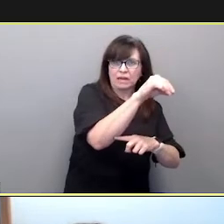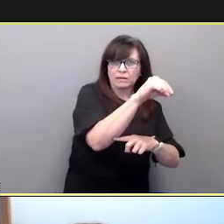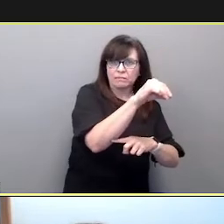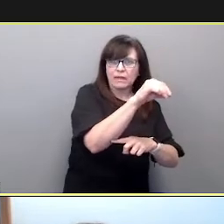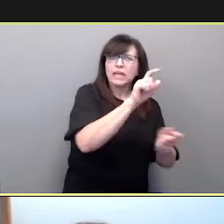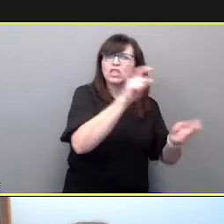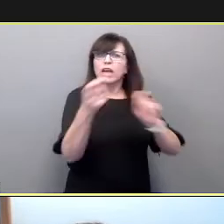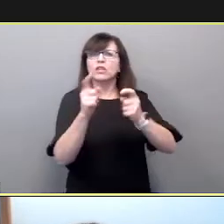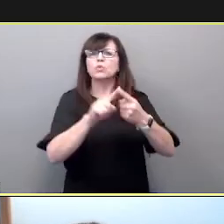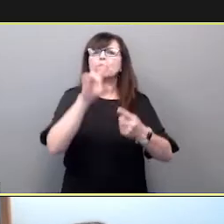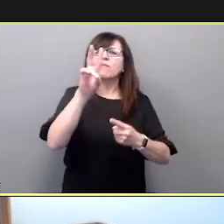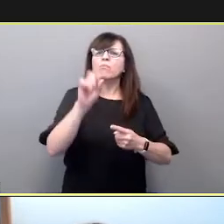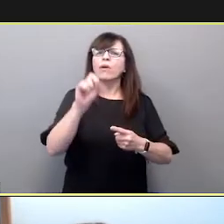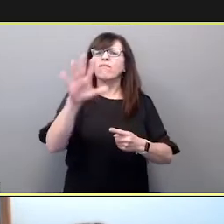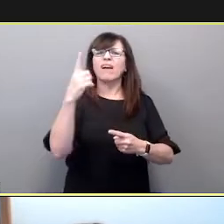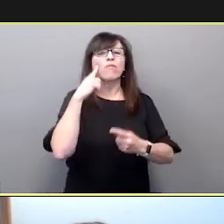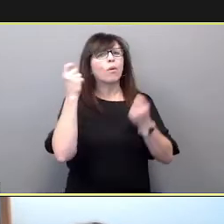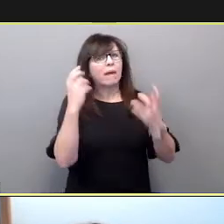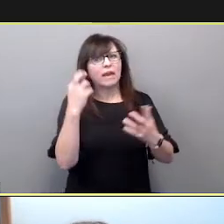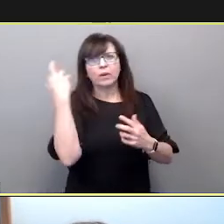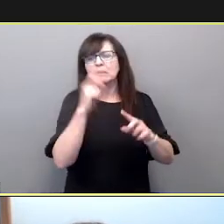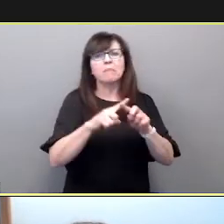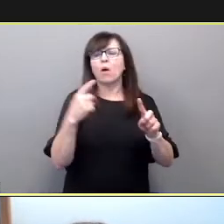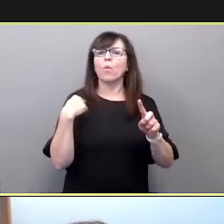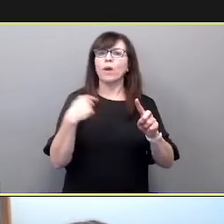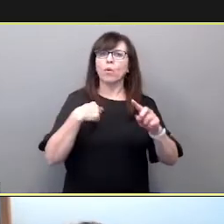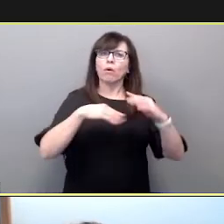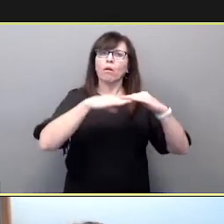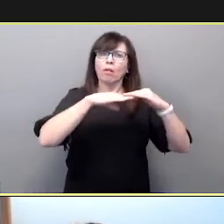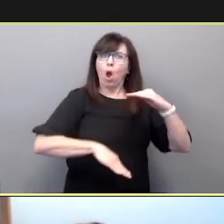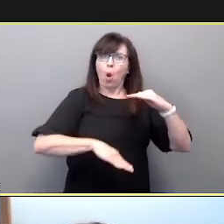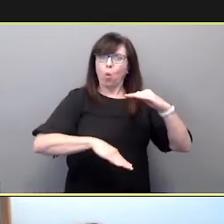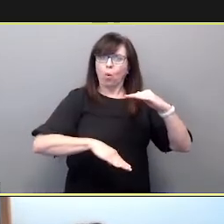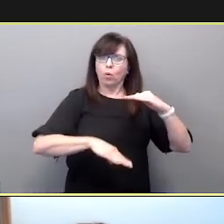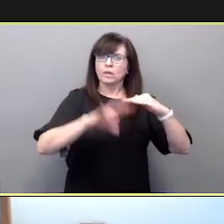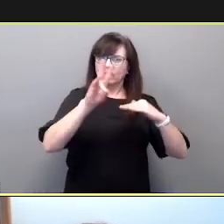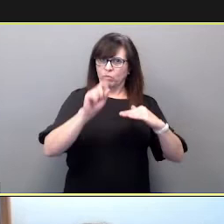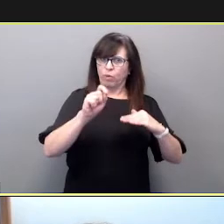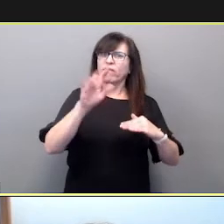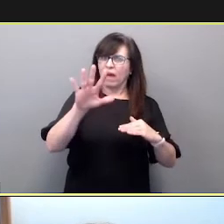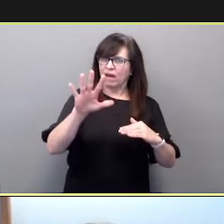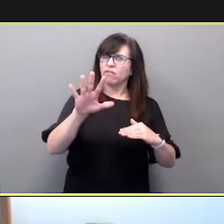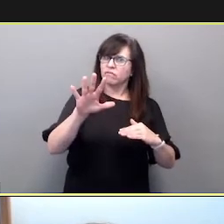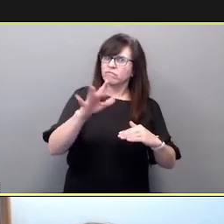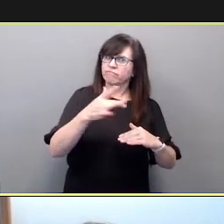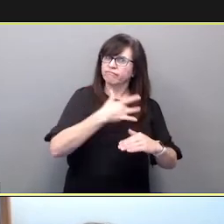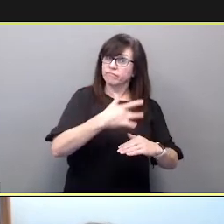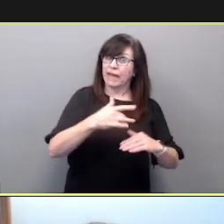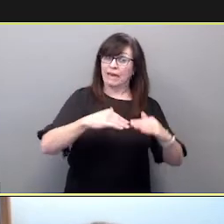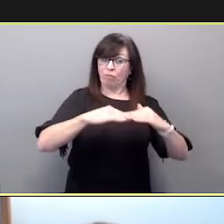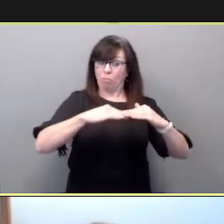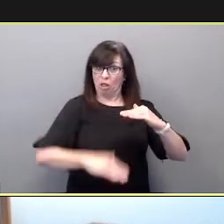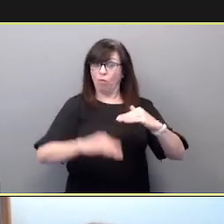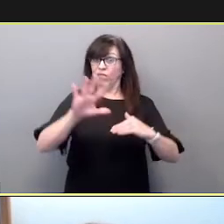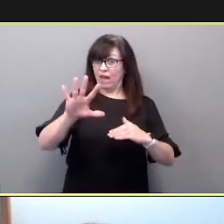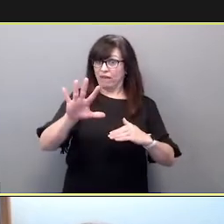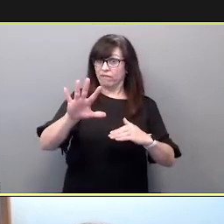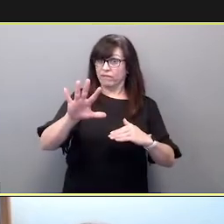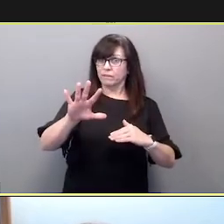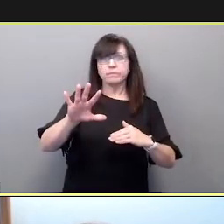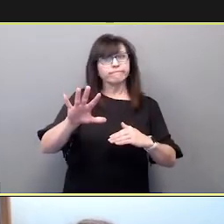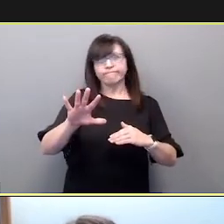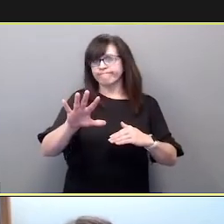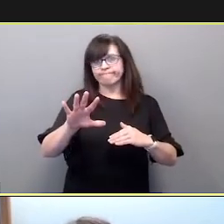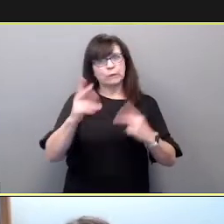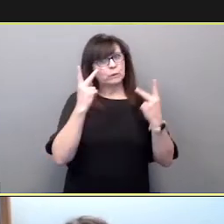of reasons. But regardless, we were low. We were lower than the 7.5 and even lower than the 5. And you can see